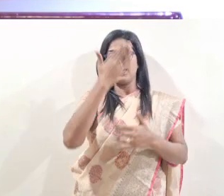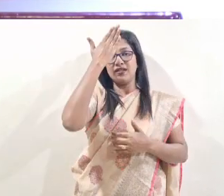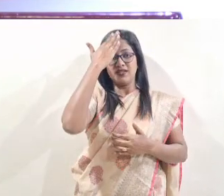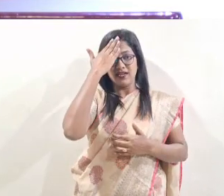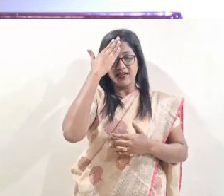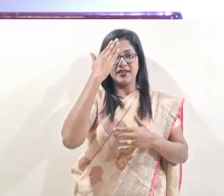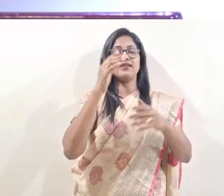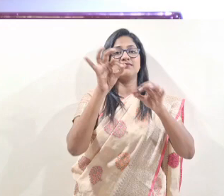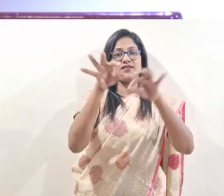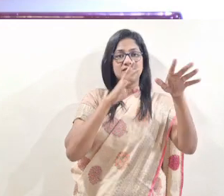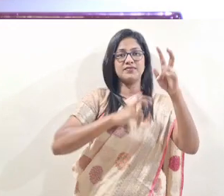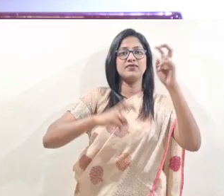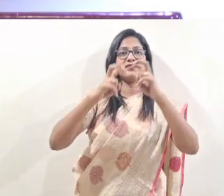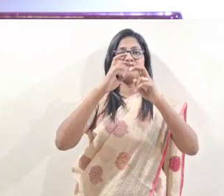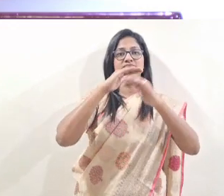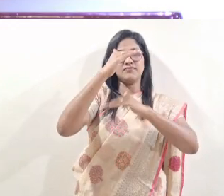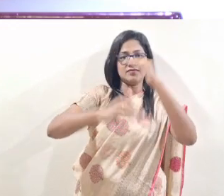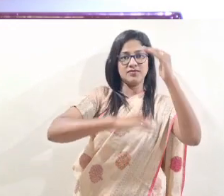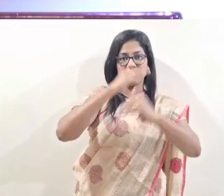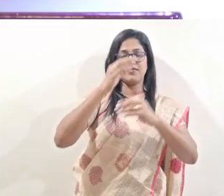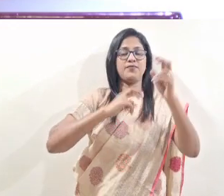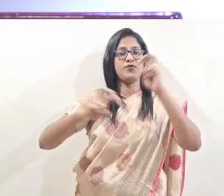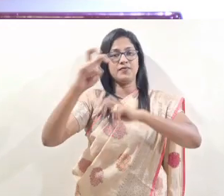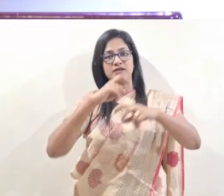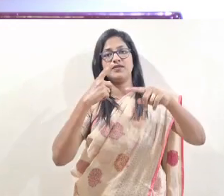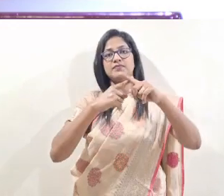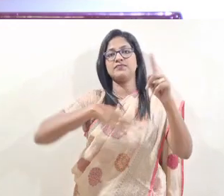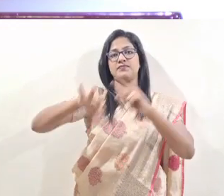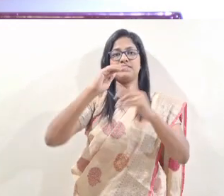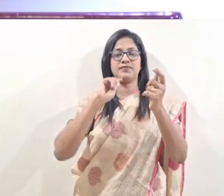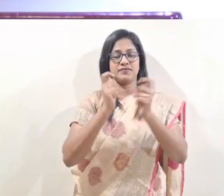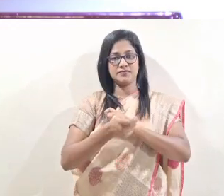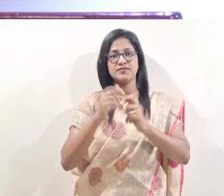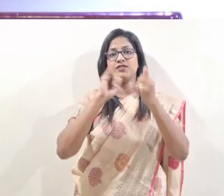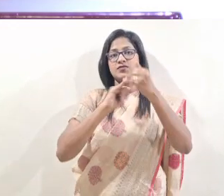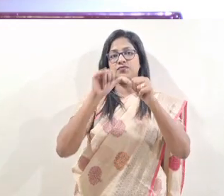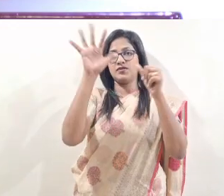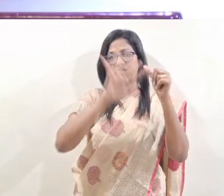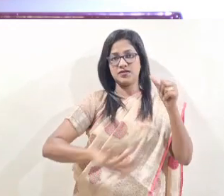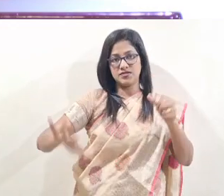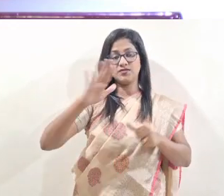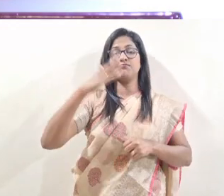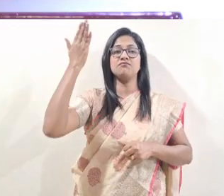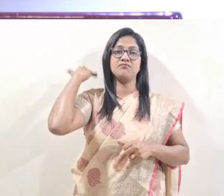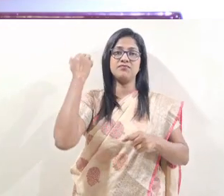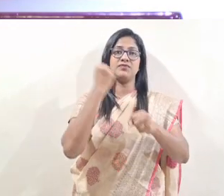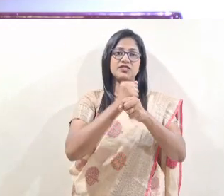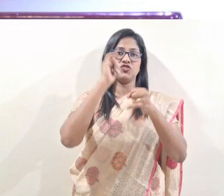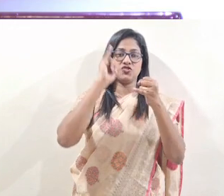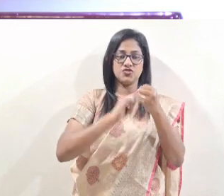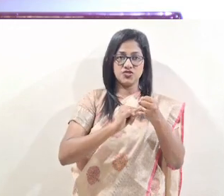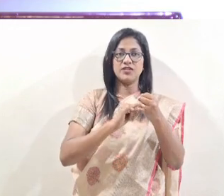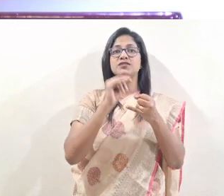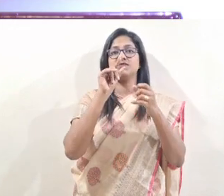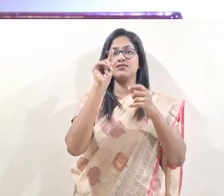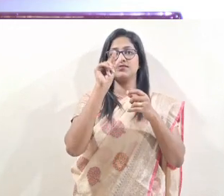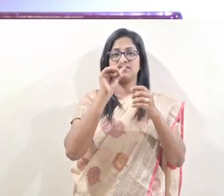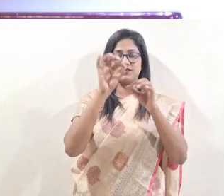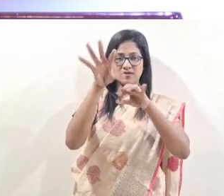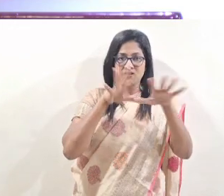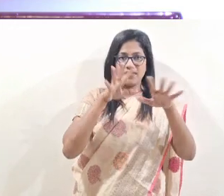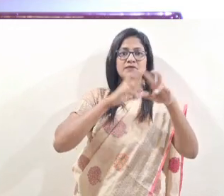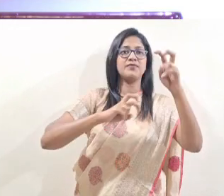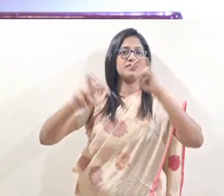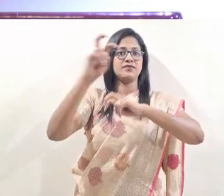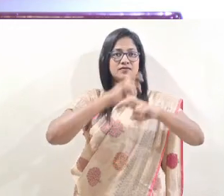mobility, and climate change sectors in South Asia. Earlier, as OSD and Joint Secretary, Urban Transport from 2013 to 19